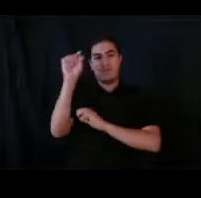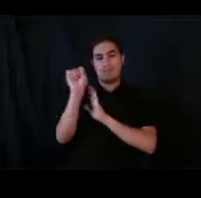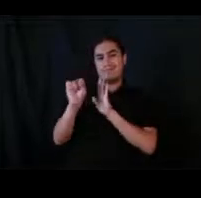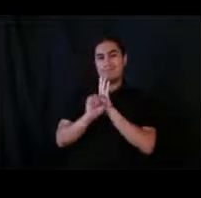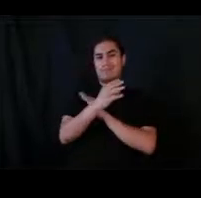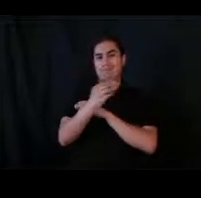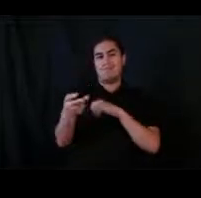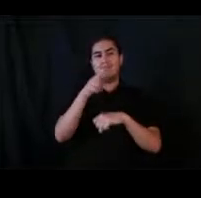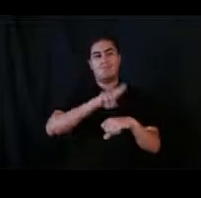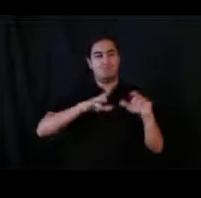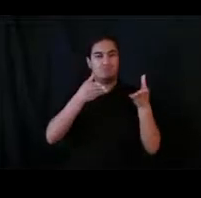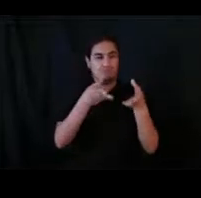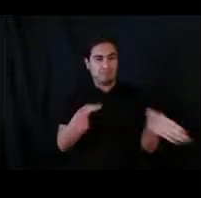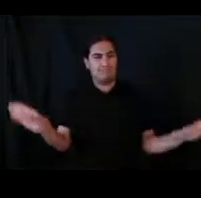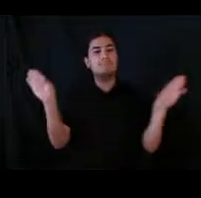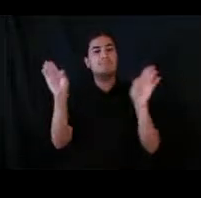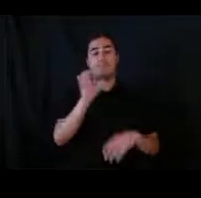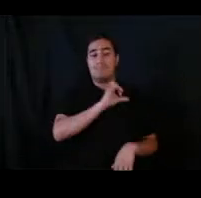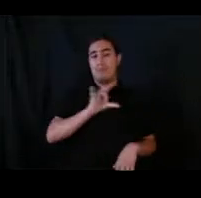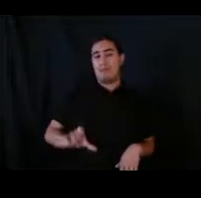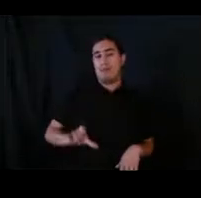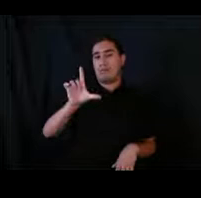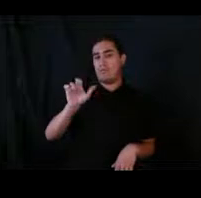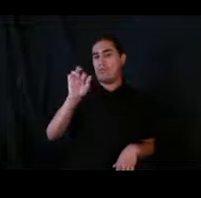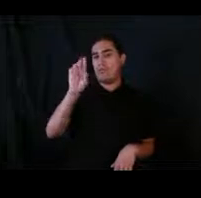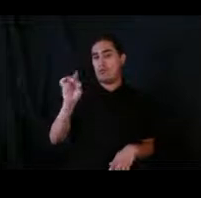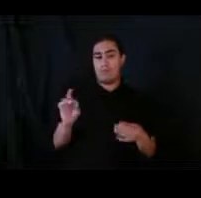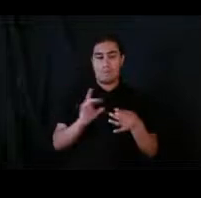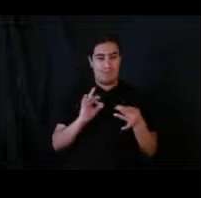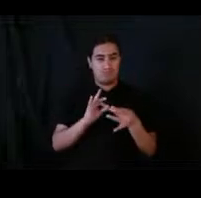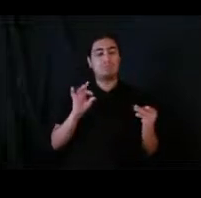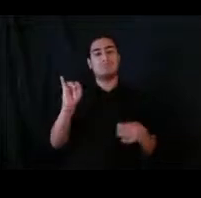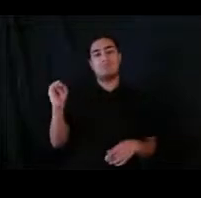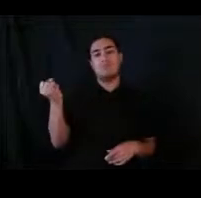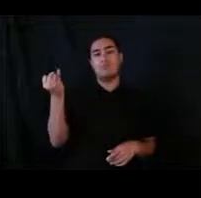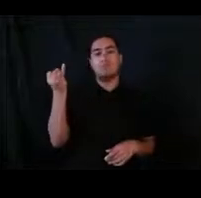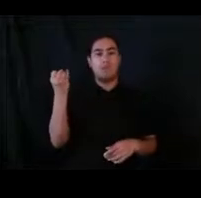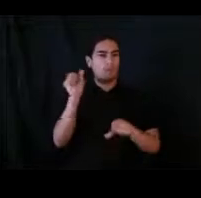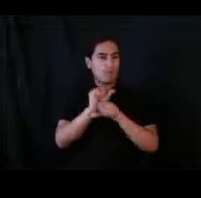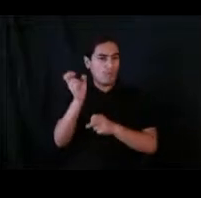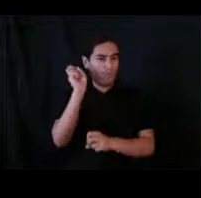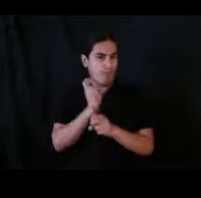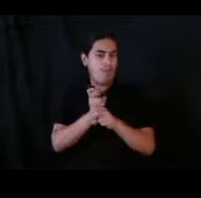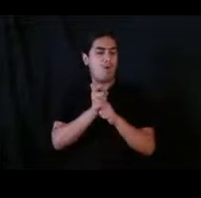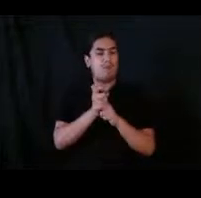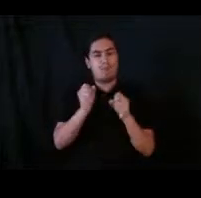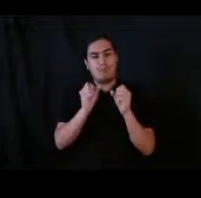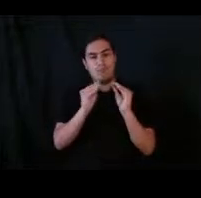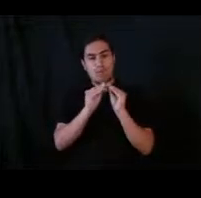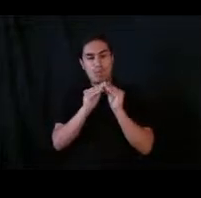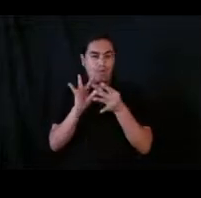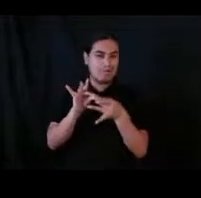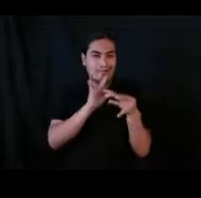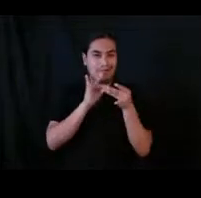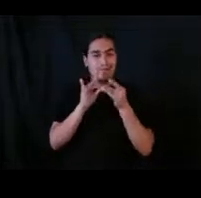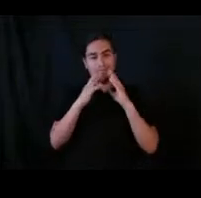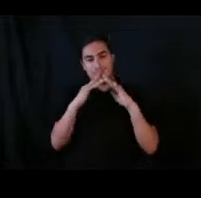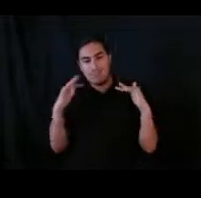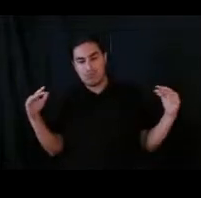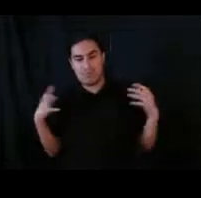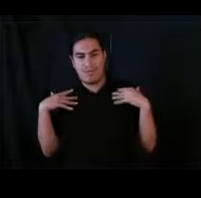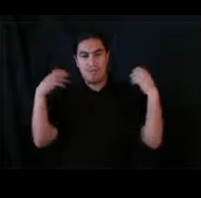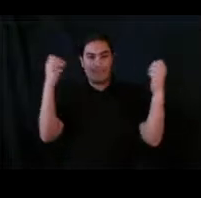well and as mayor licardo mentioned san jose is working to be a more affordable connected diverse and healthy